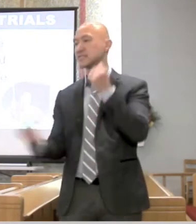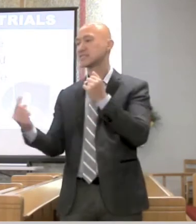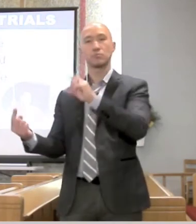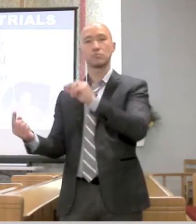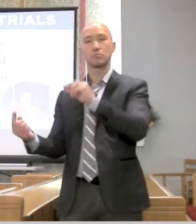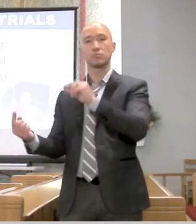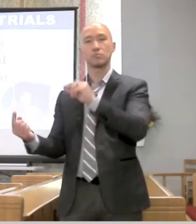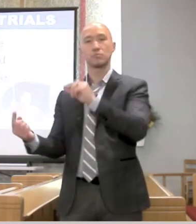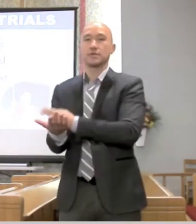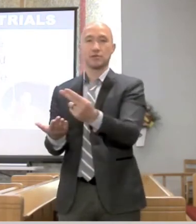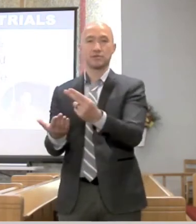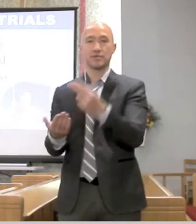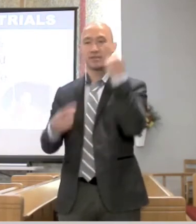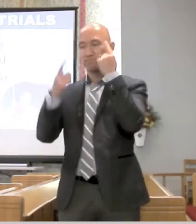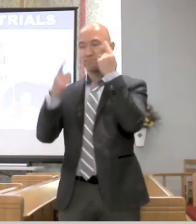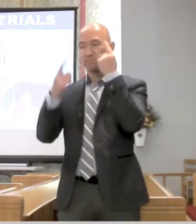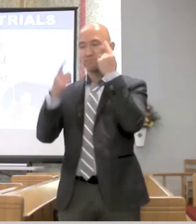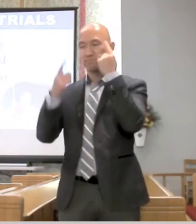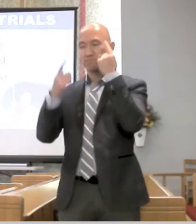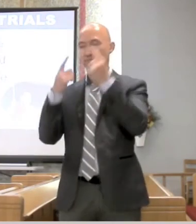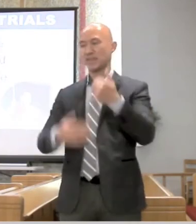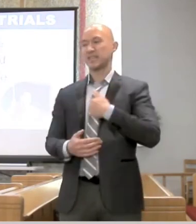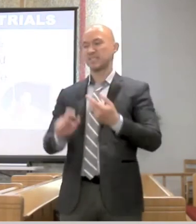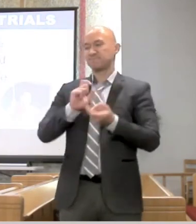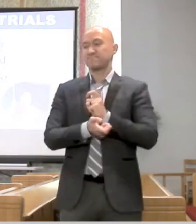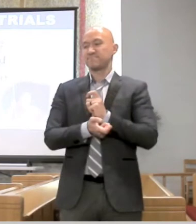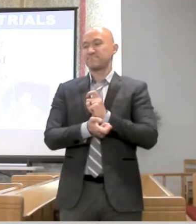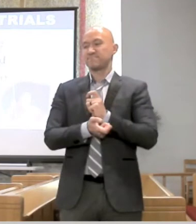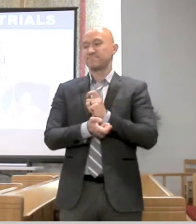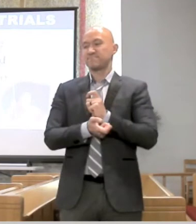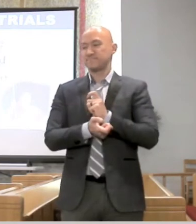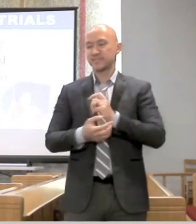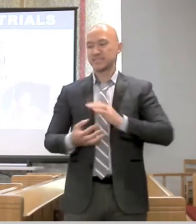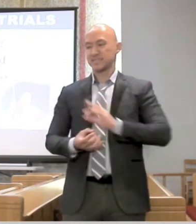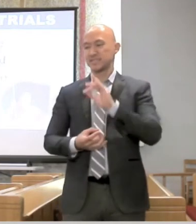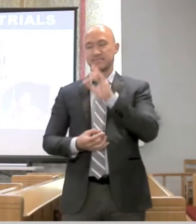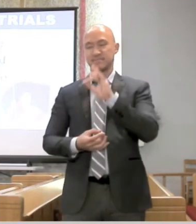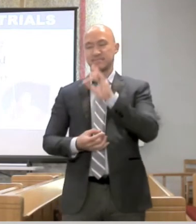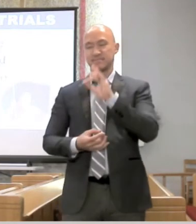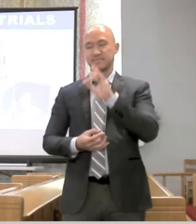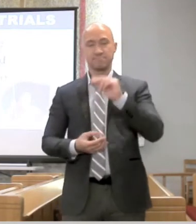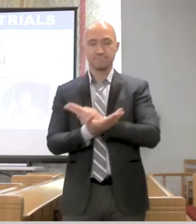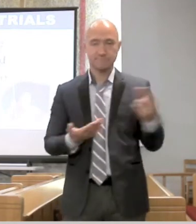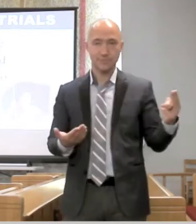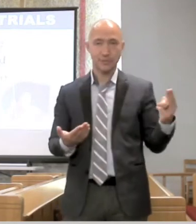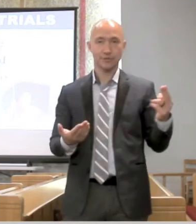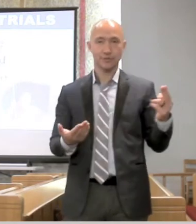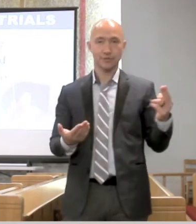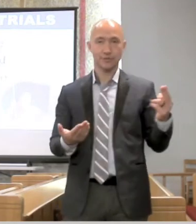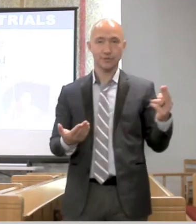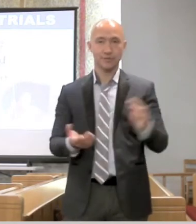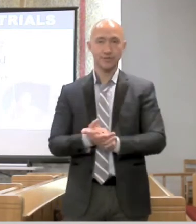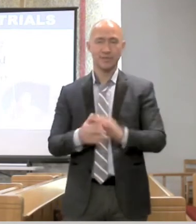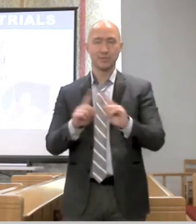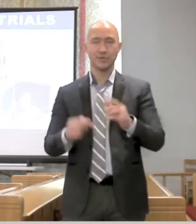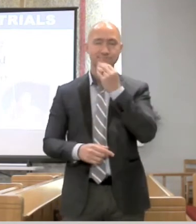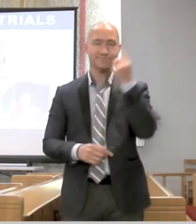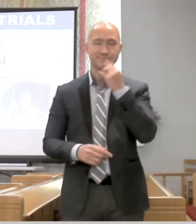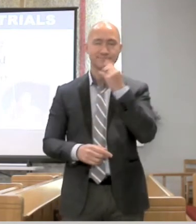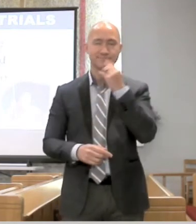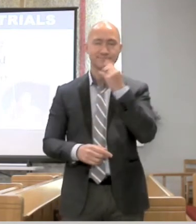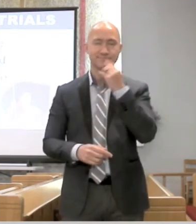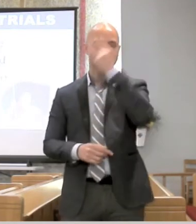land. As if they, and you can see the hypocrisy right there. Yeah, you're ready to execute an innocent man. You're ready to condemn an innocent man and not